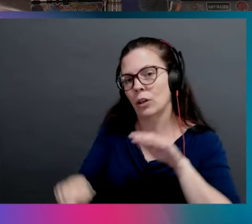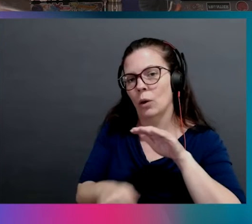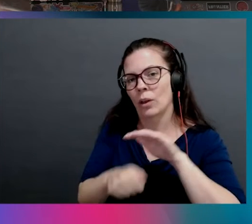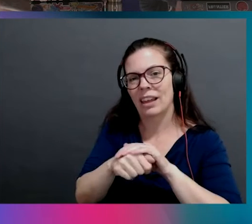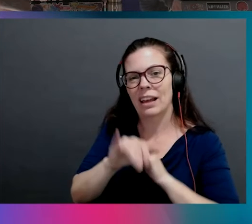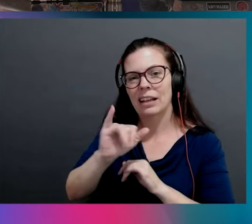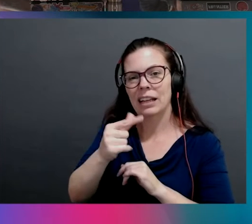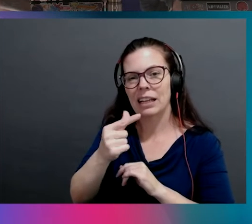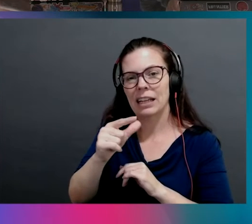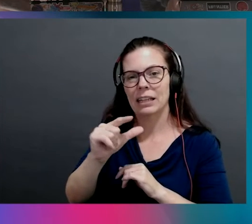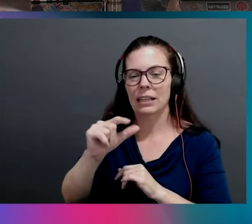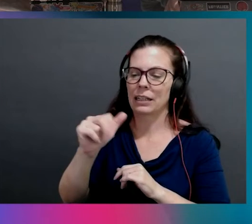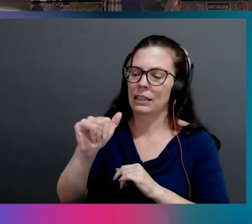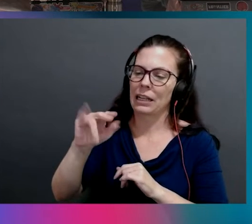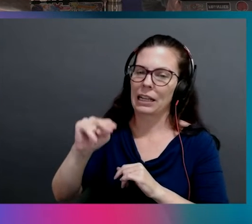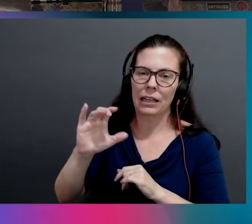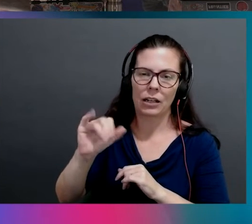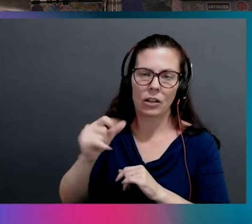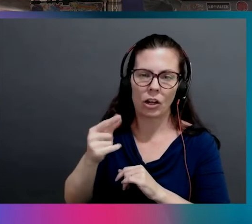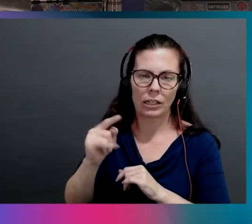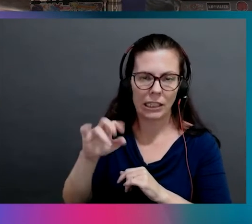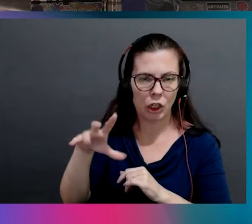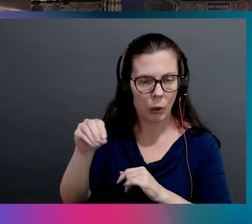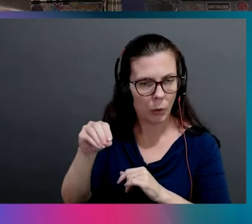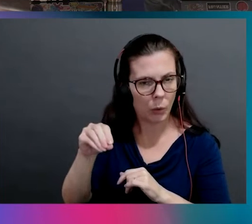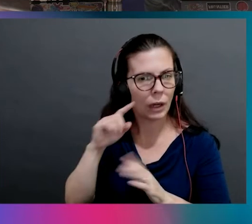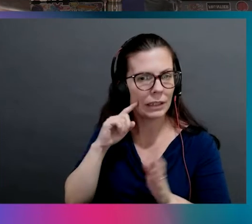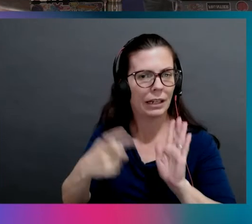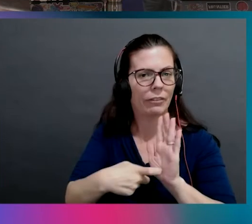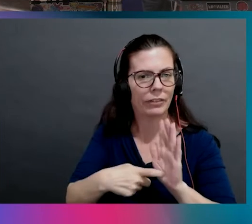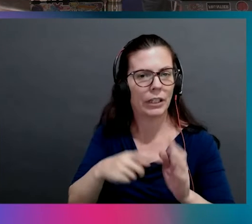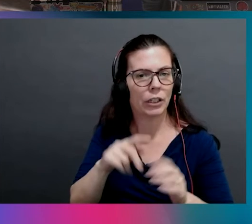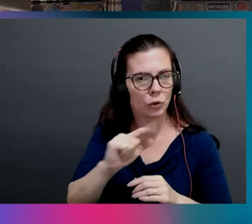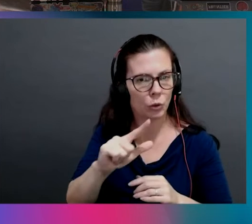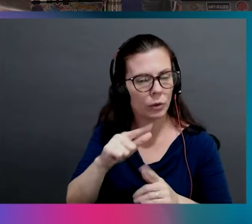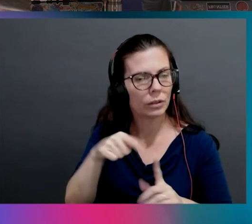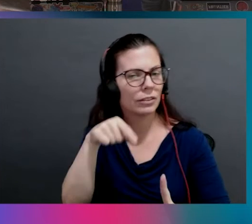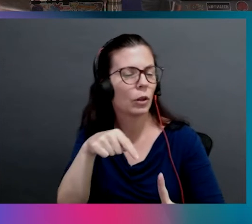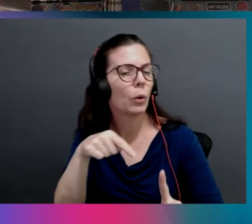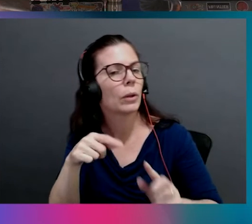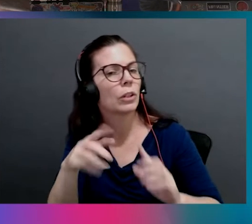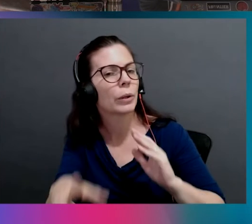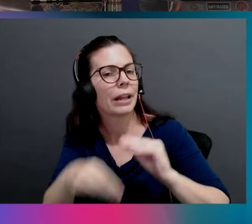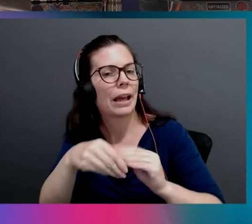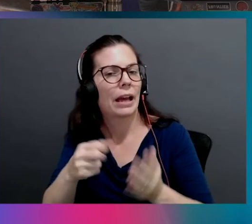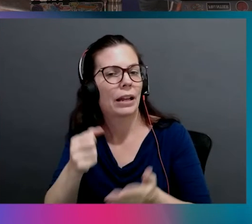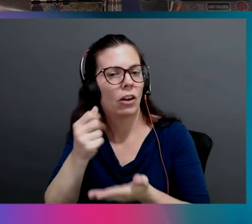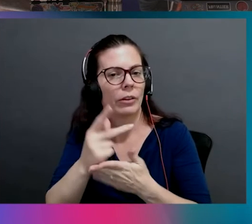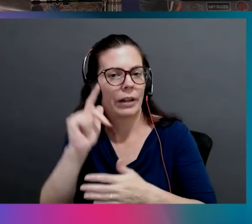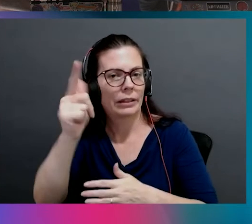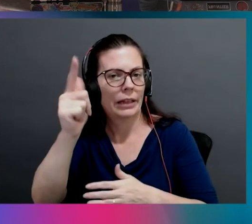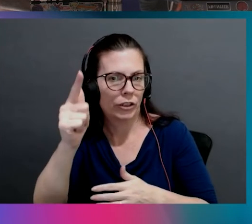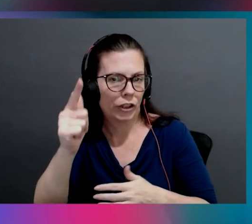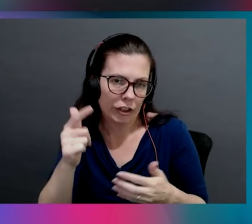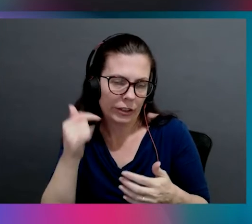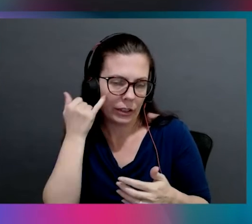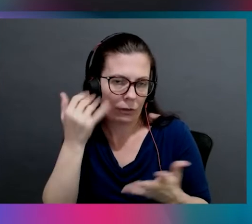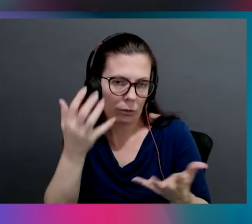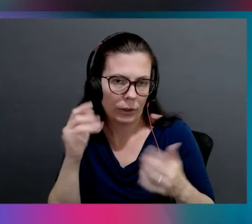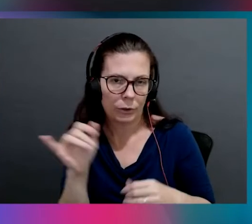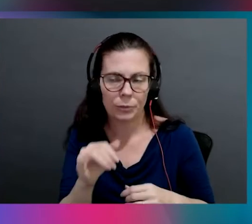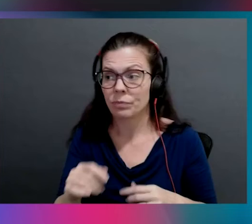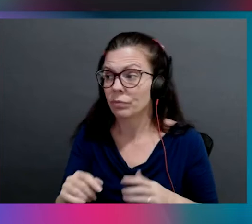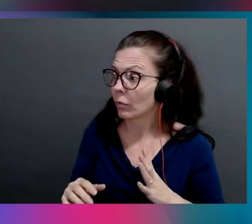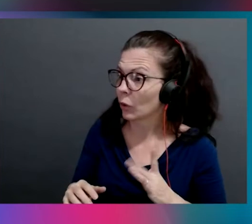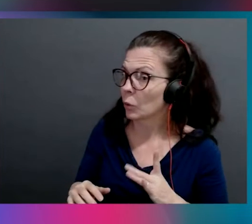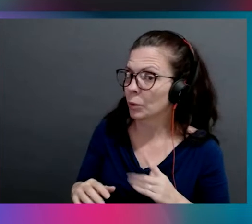do unauthorized auth in this case, but it allows the option to add authorization later as well. Very cool. So great, we have